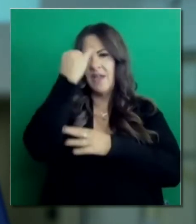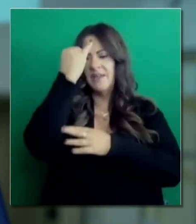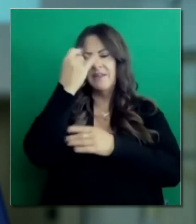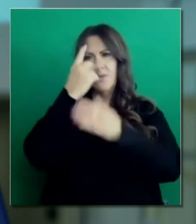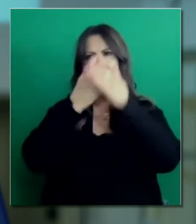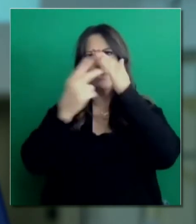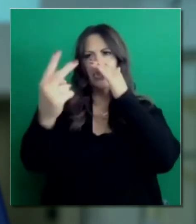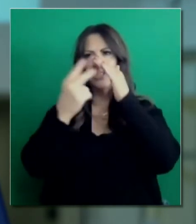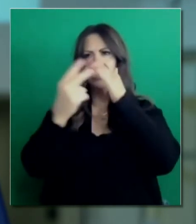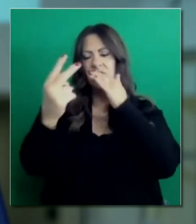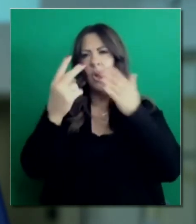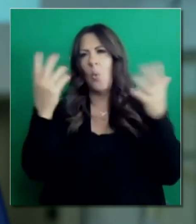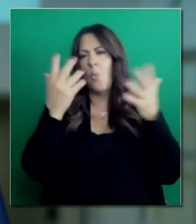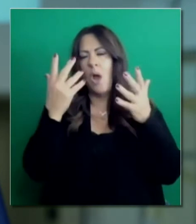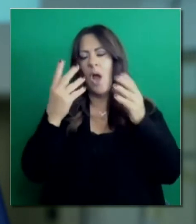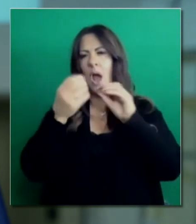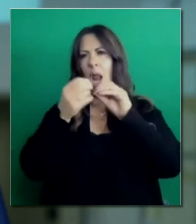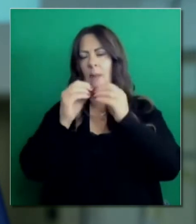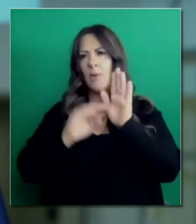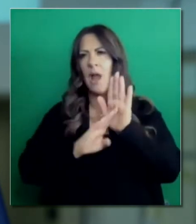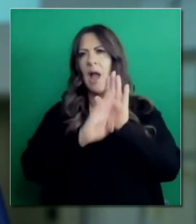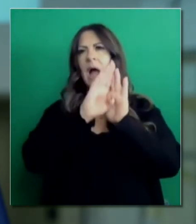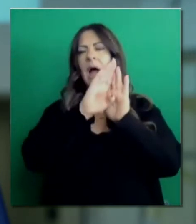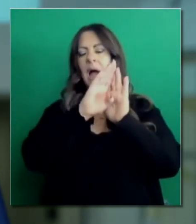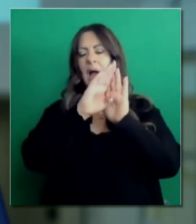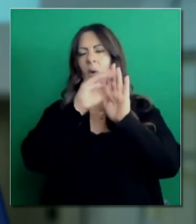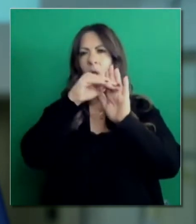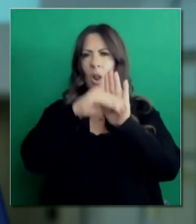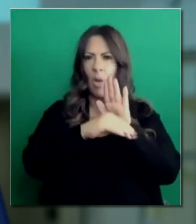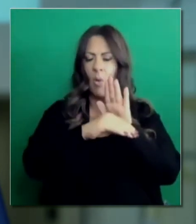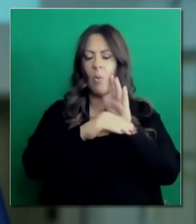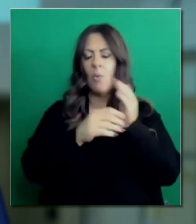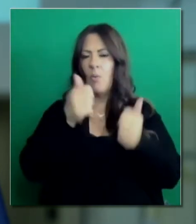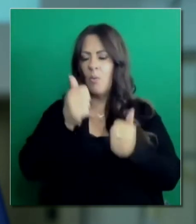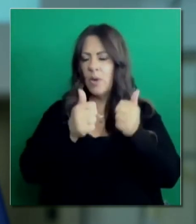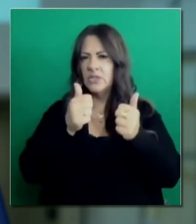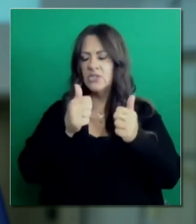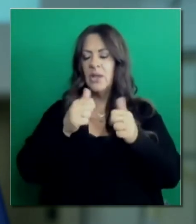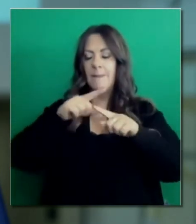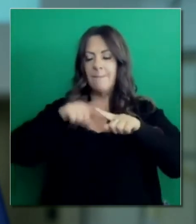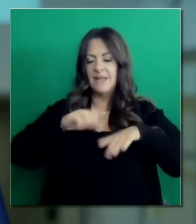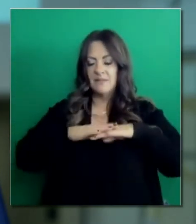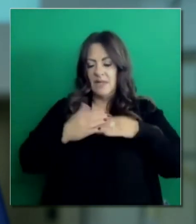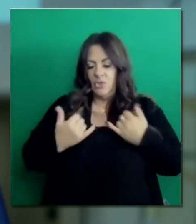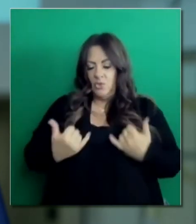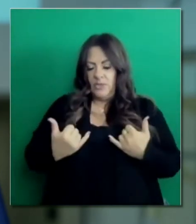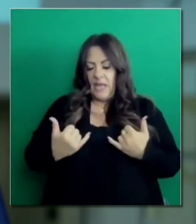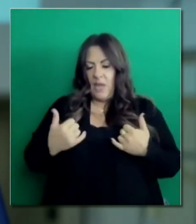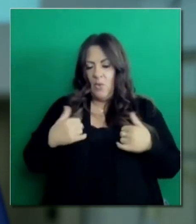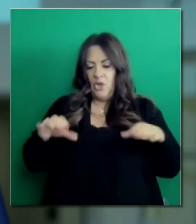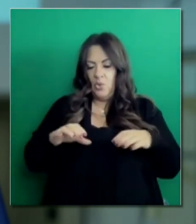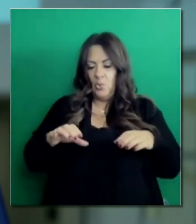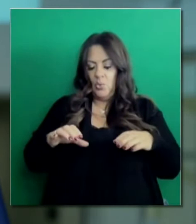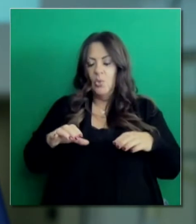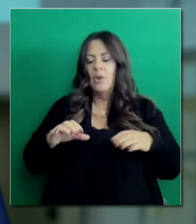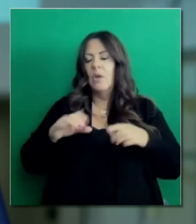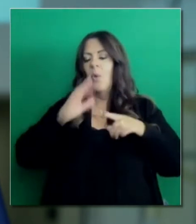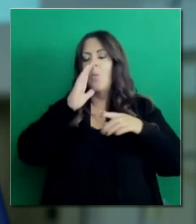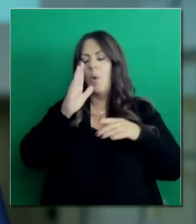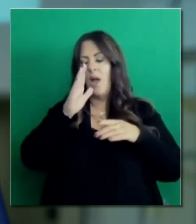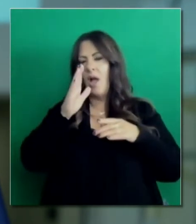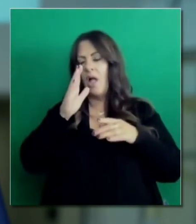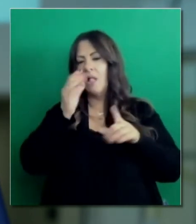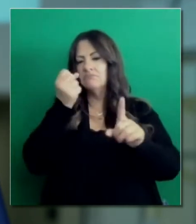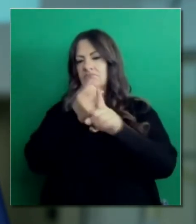to evaluate what's going on in today's current conditions. So as we project out 4 weeks with today's